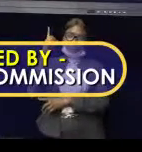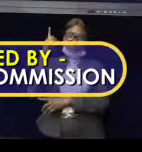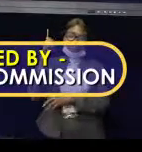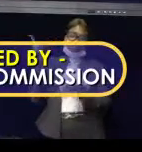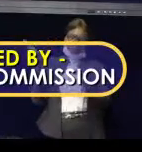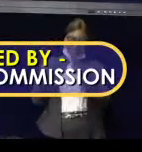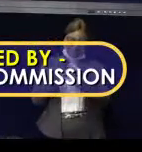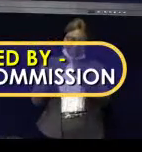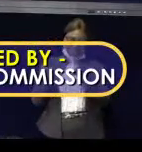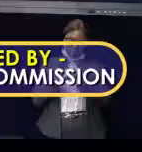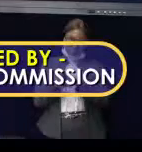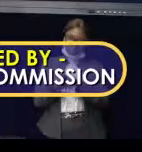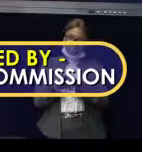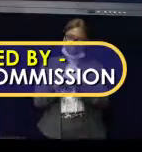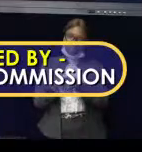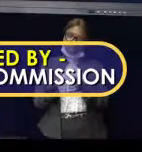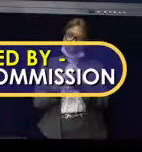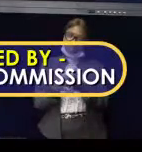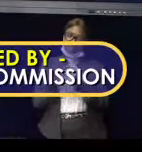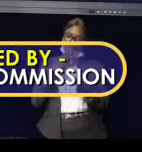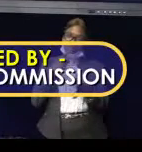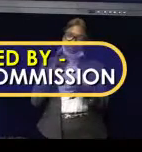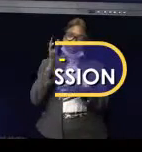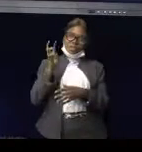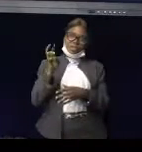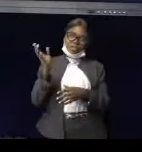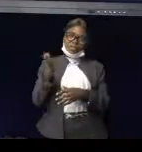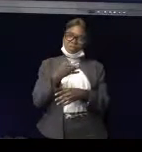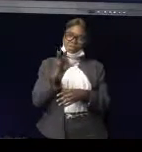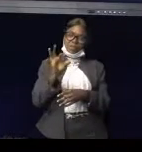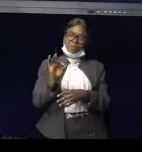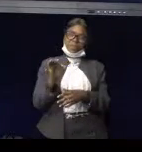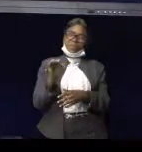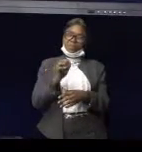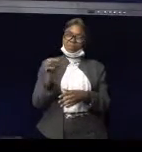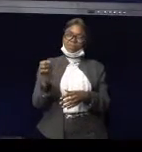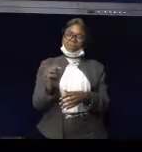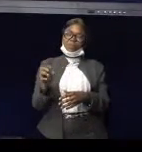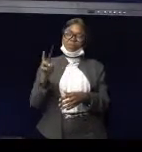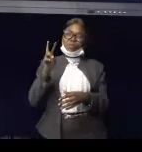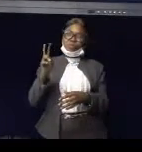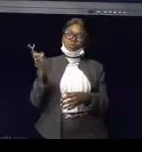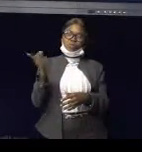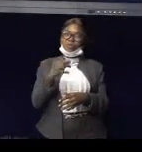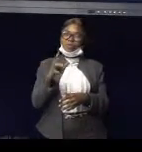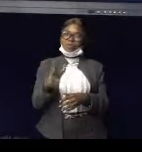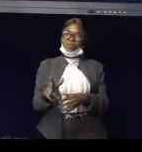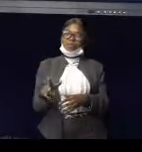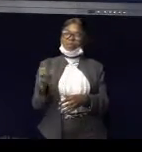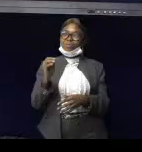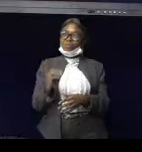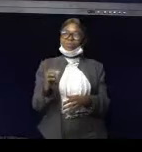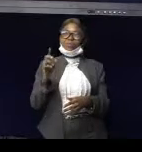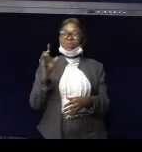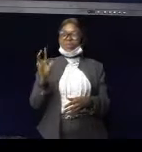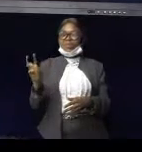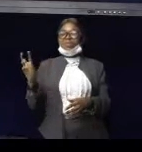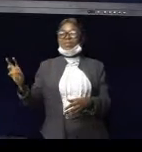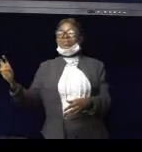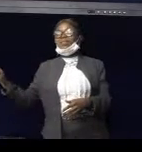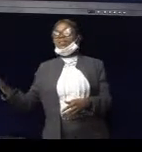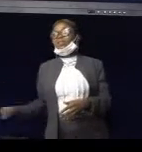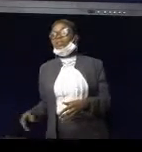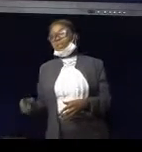0.6 is the same thing as 2 all over 3. And that's why if you try to change 2 over 3 to a decimal, you get 0.666. It doesn't